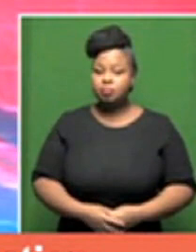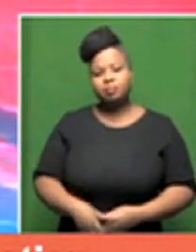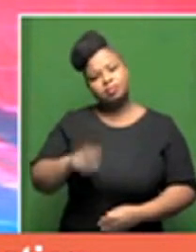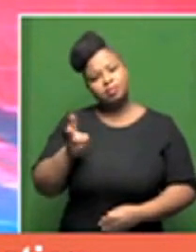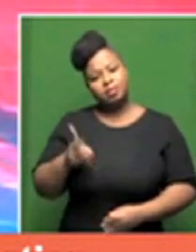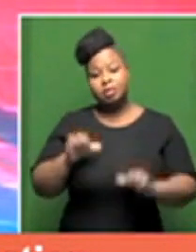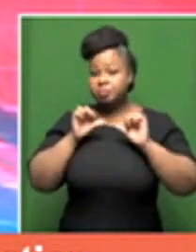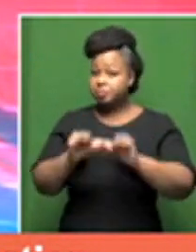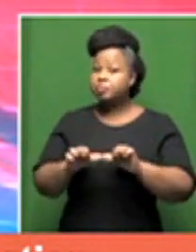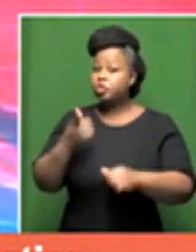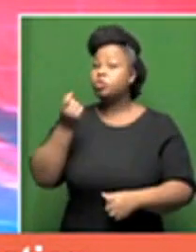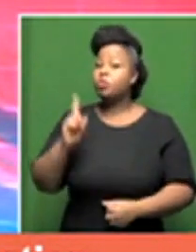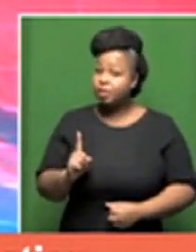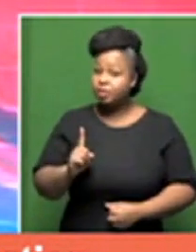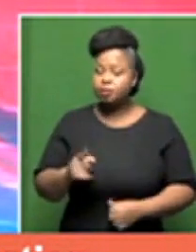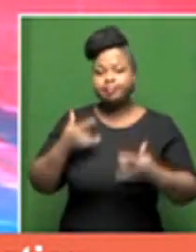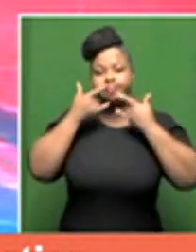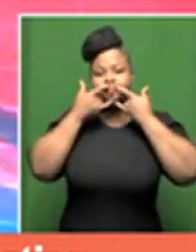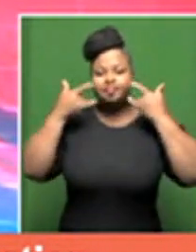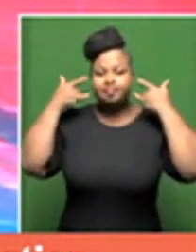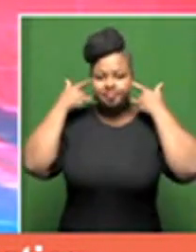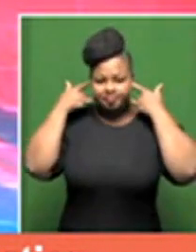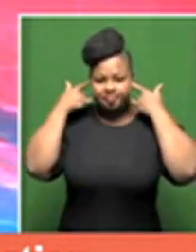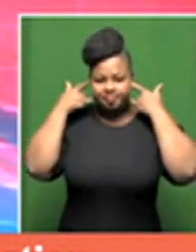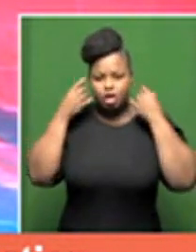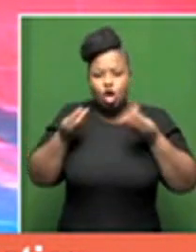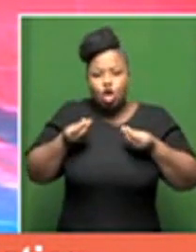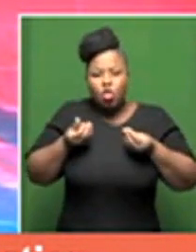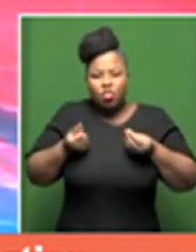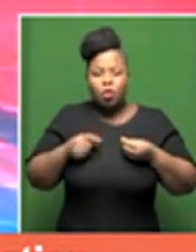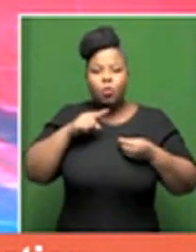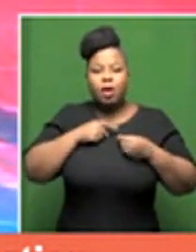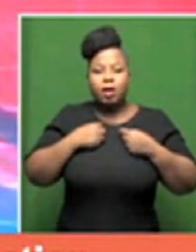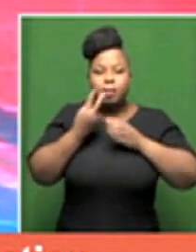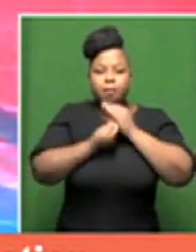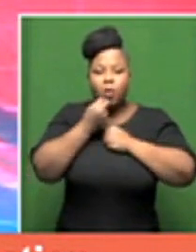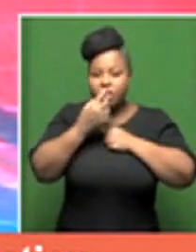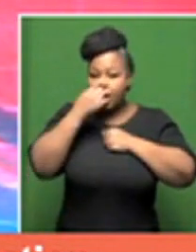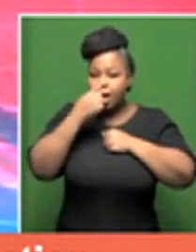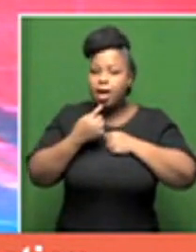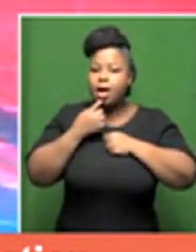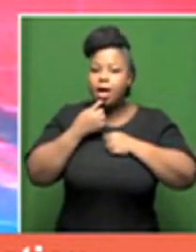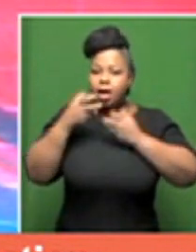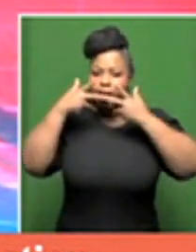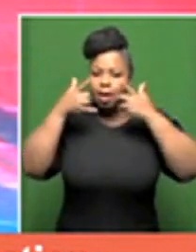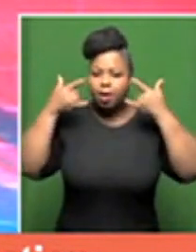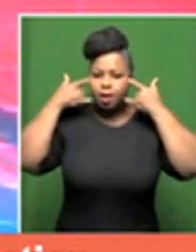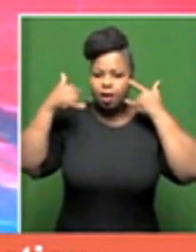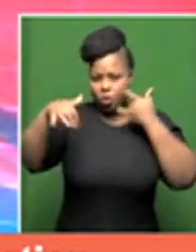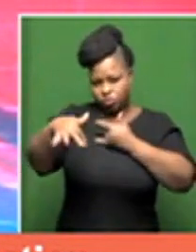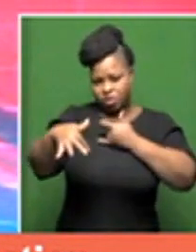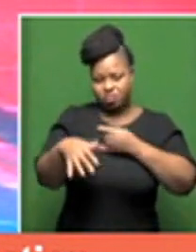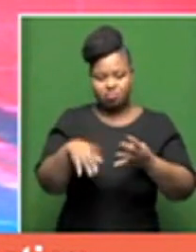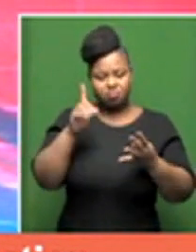Another important factor, we must all continue to wear a cloth mask that covers both our nose and mouth in public.